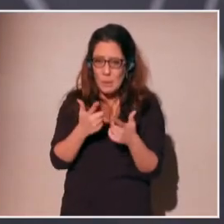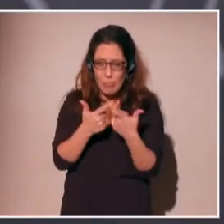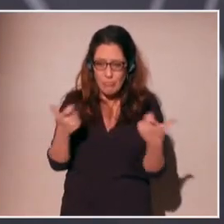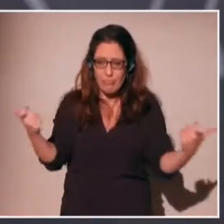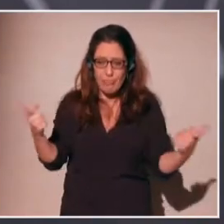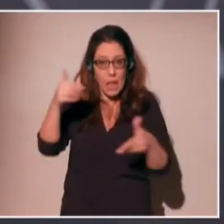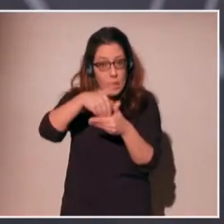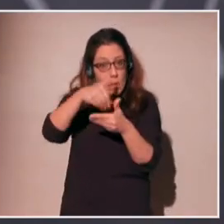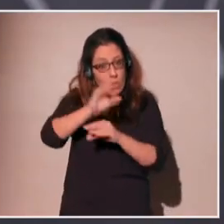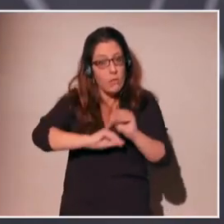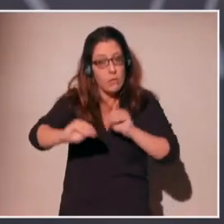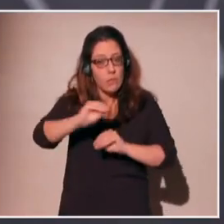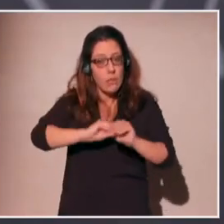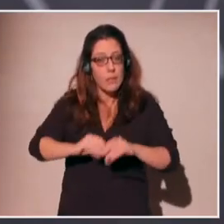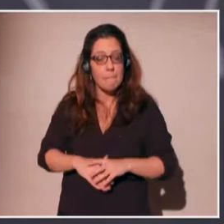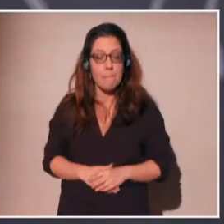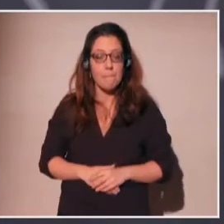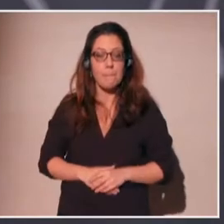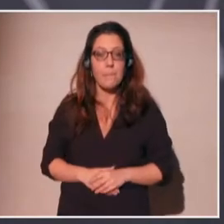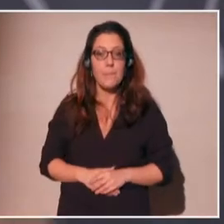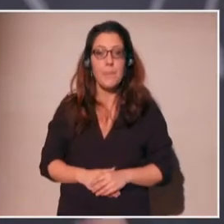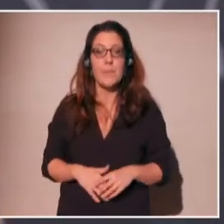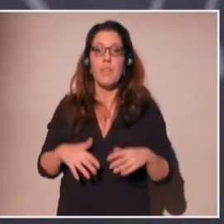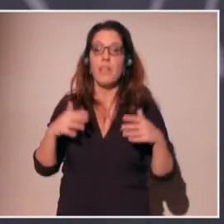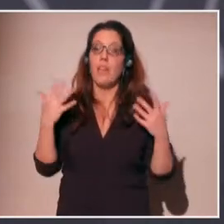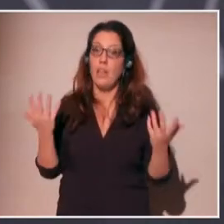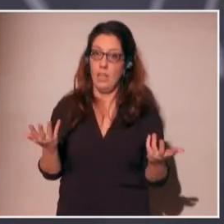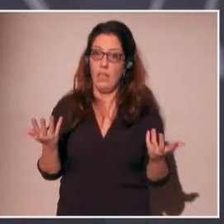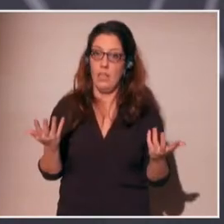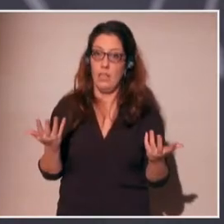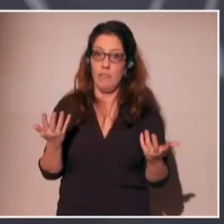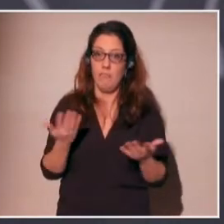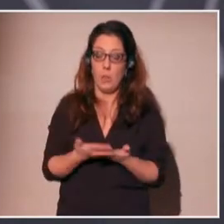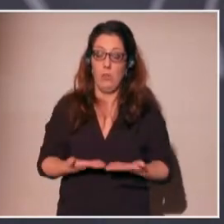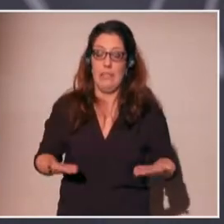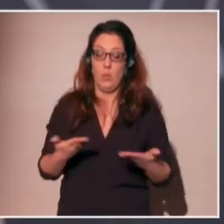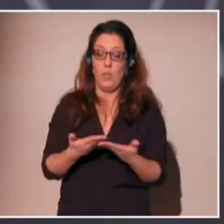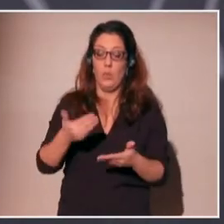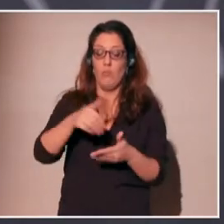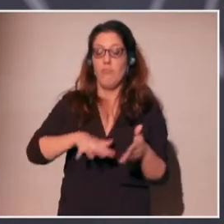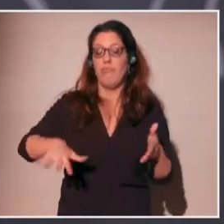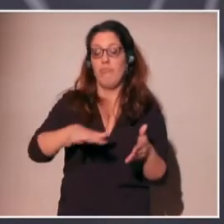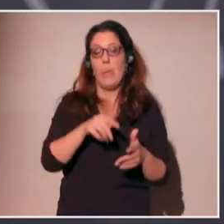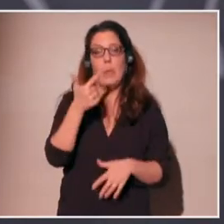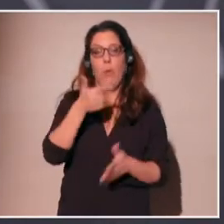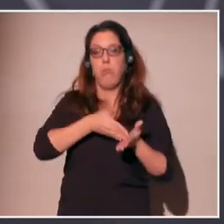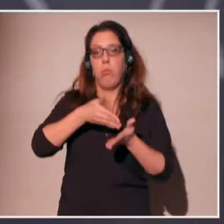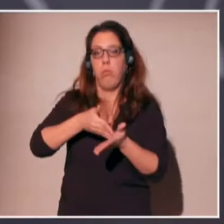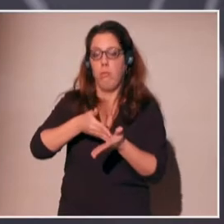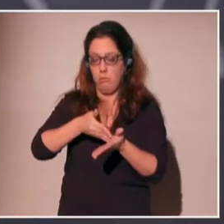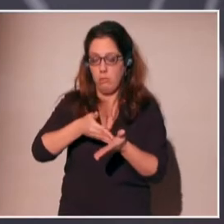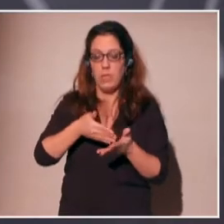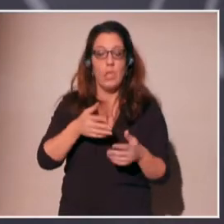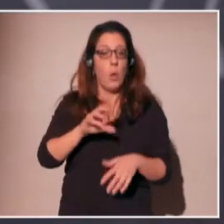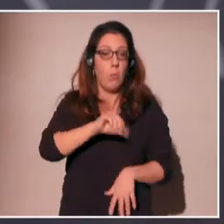has two major issues. One is that, as you have seen from Ron's talk, that any medical error could be